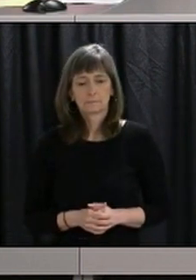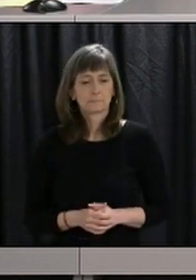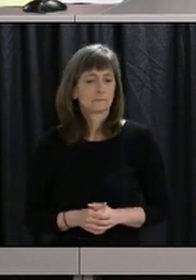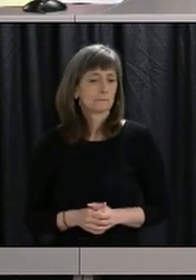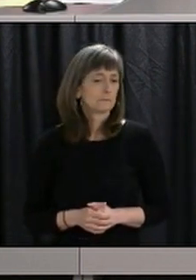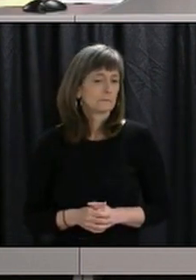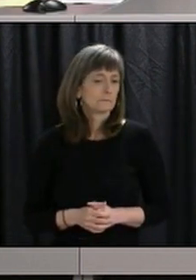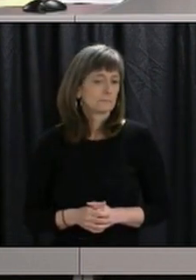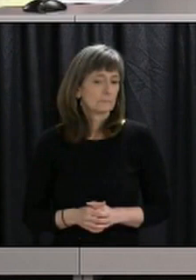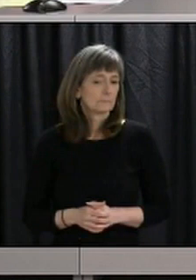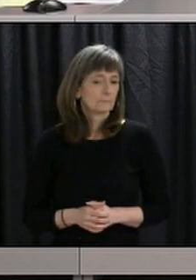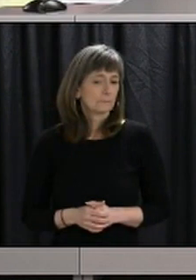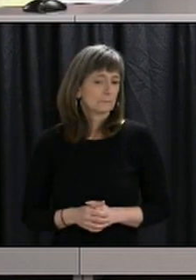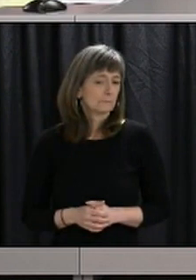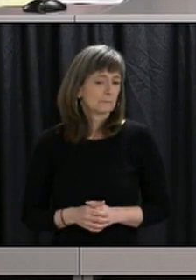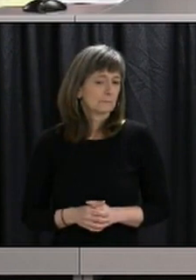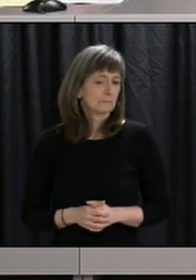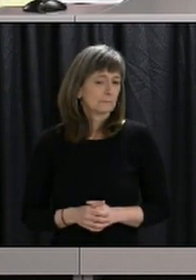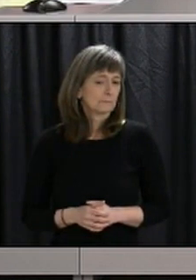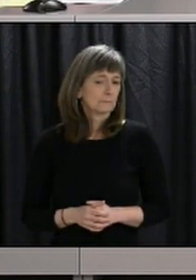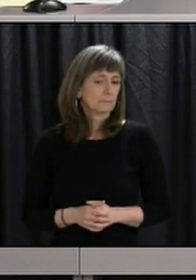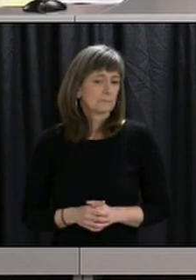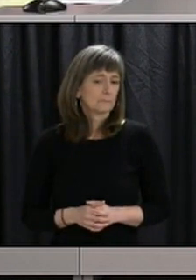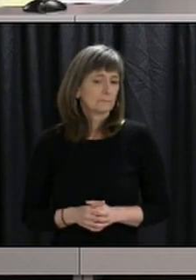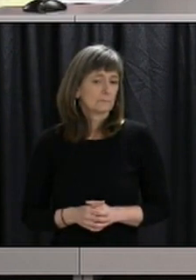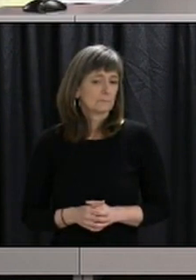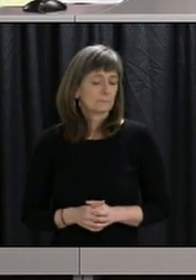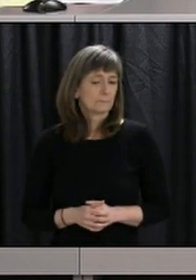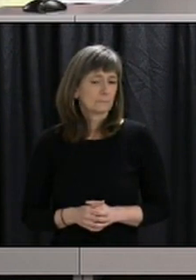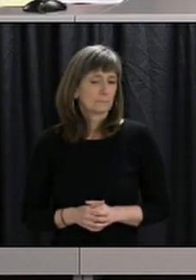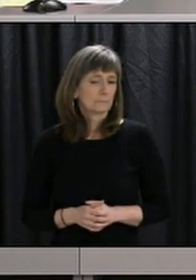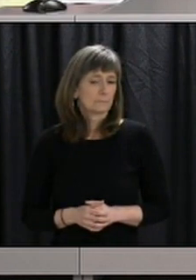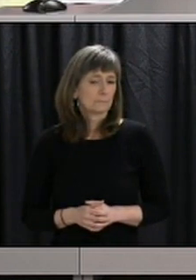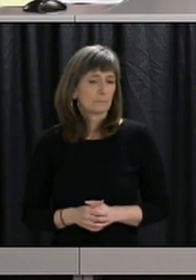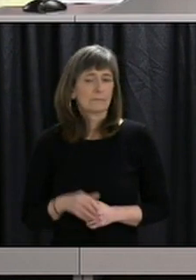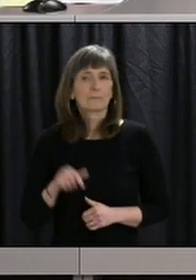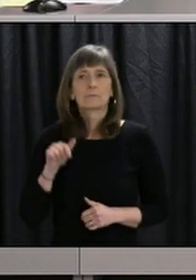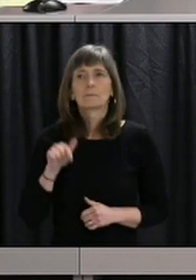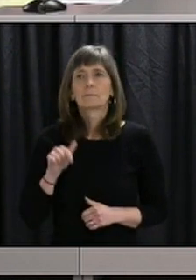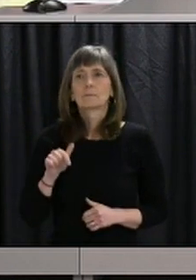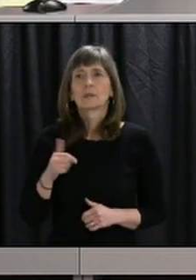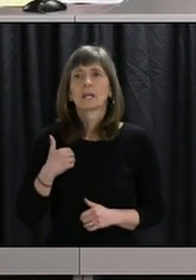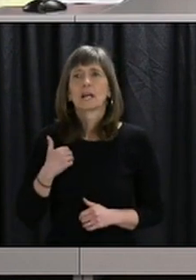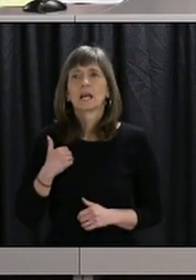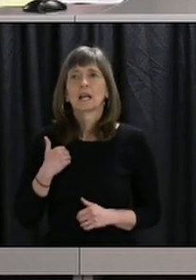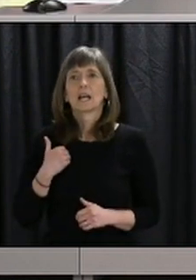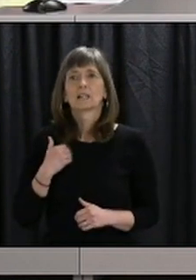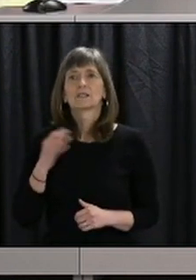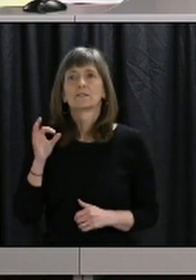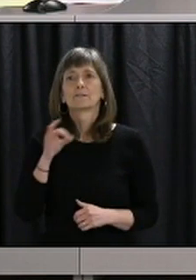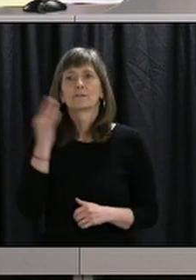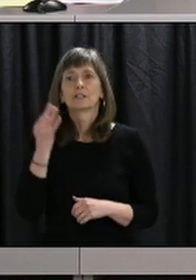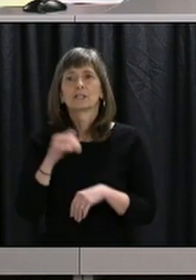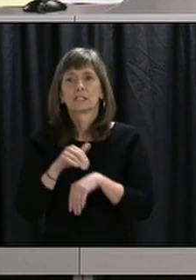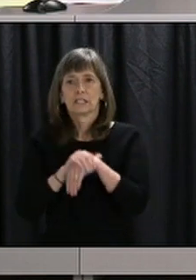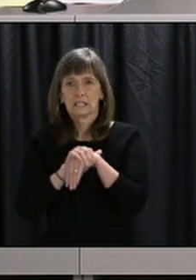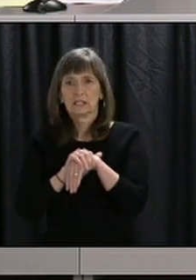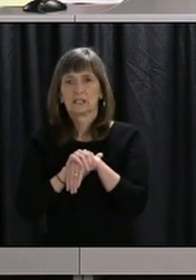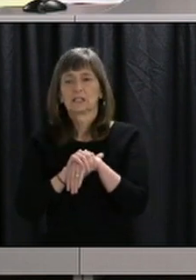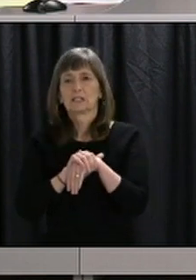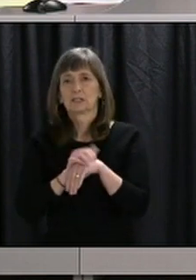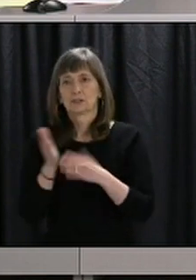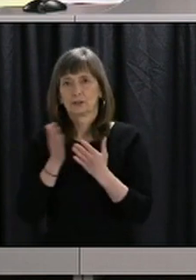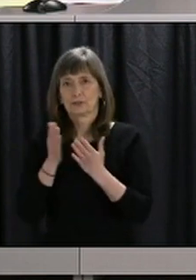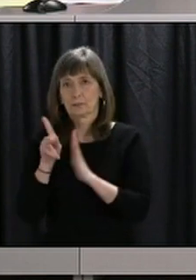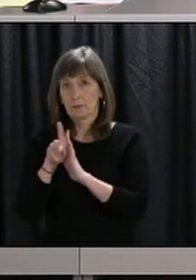Newfoundland and Labrador has a French or bilingual services policy. The provincial government published or put